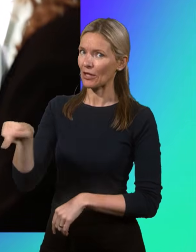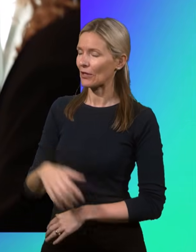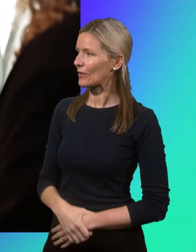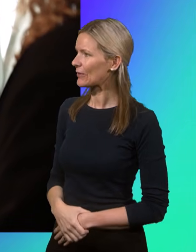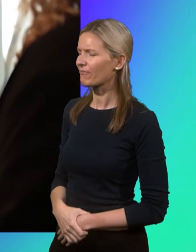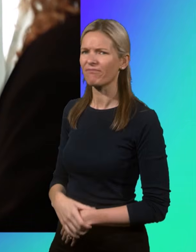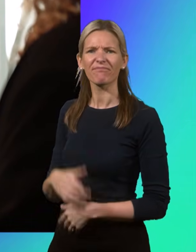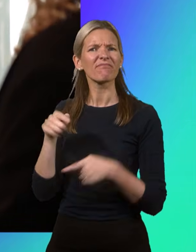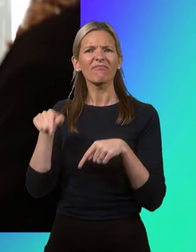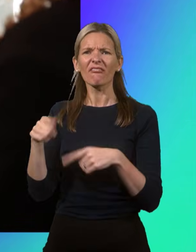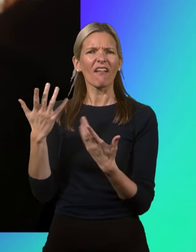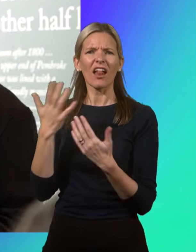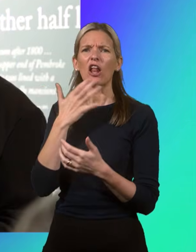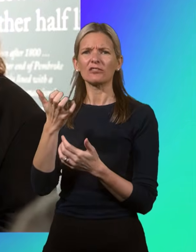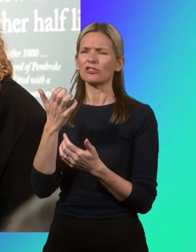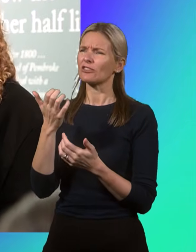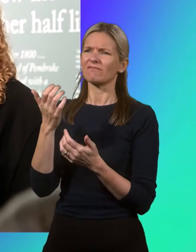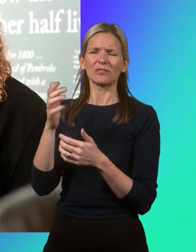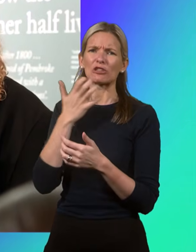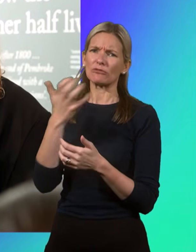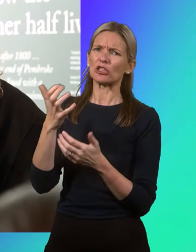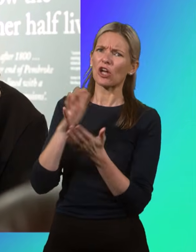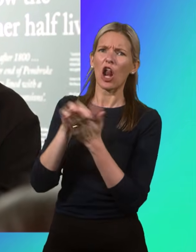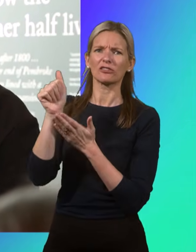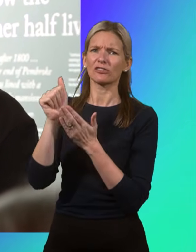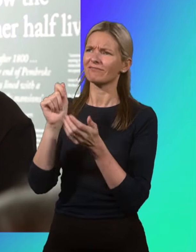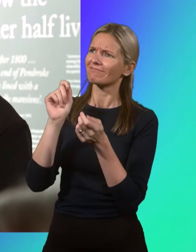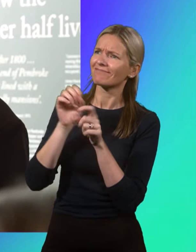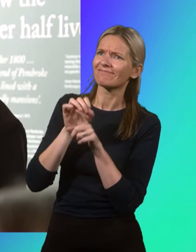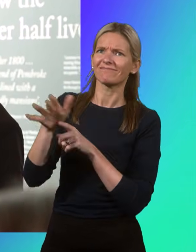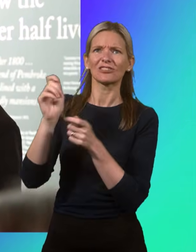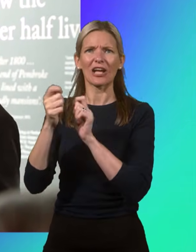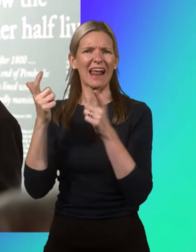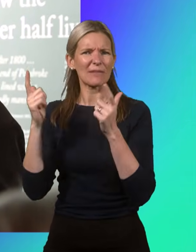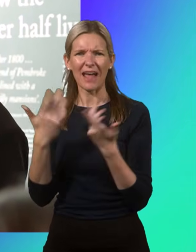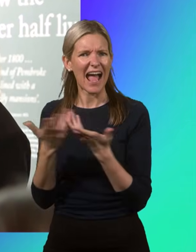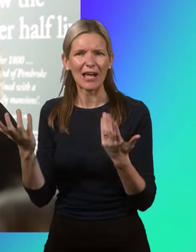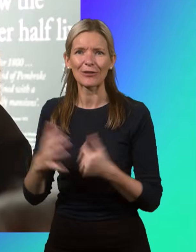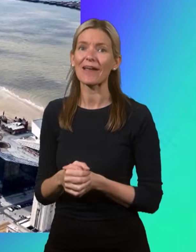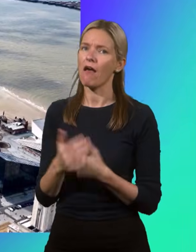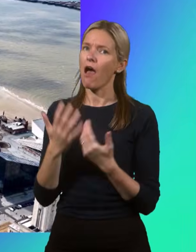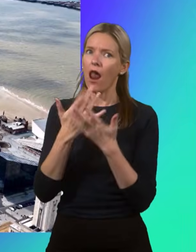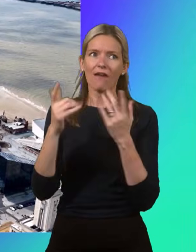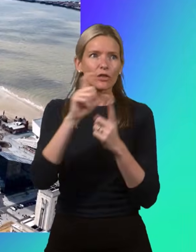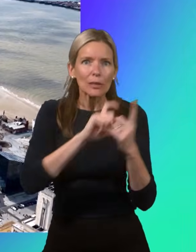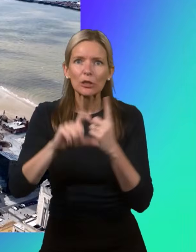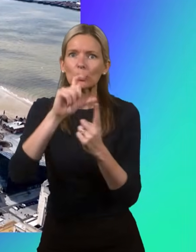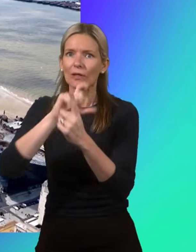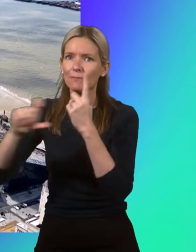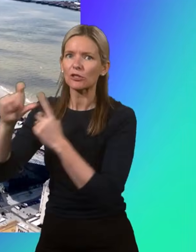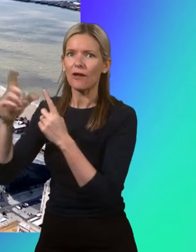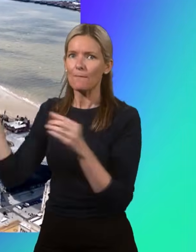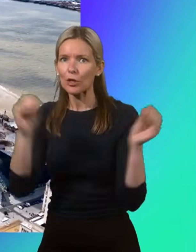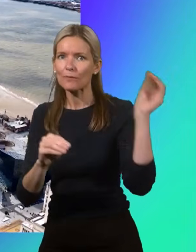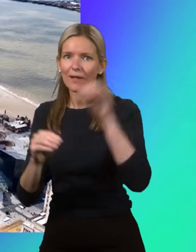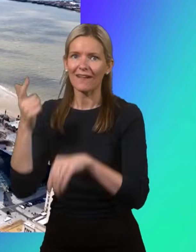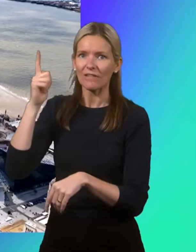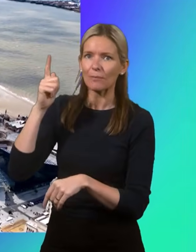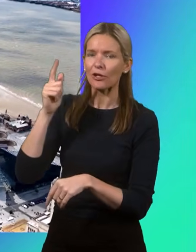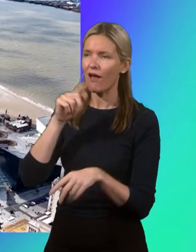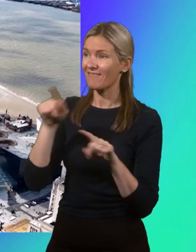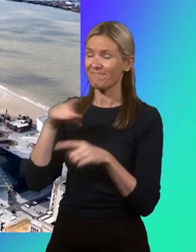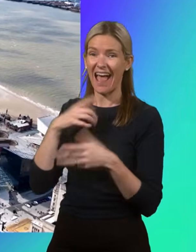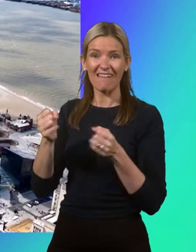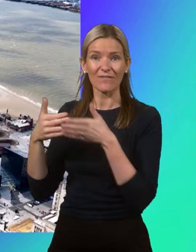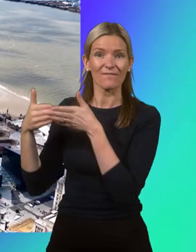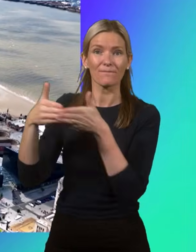culture shape Liverpool? Well, lots and lots of communities have moved into Liverpool because it's a port city. So just outside we have the river, which brought